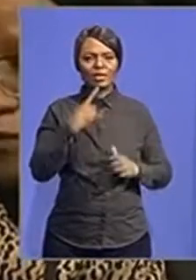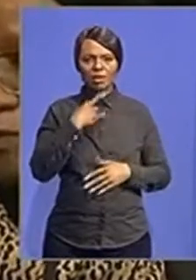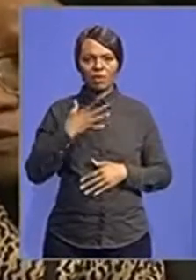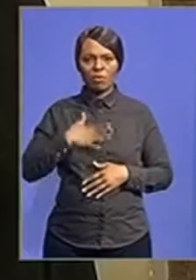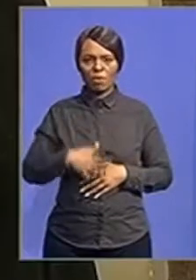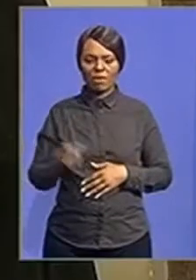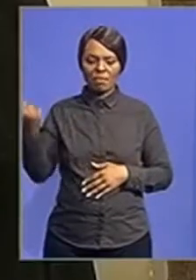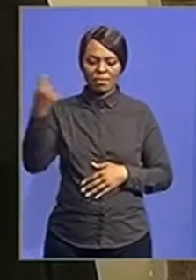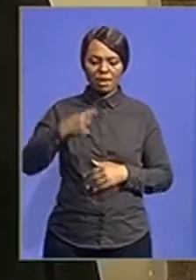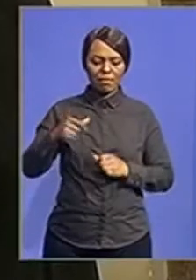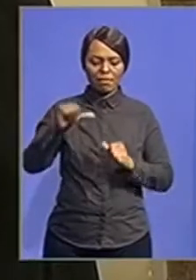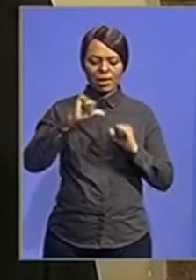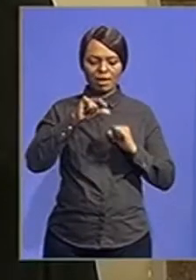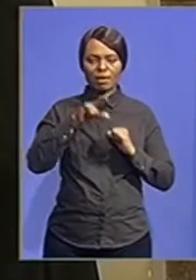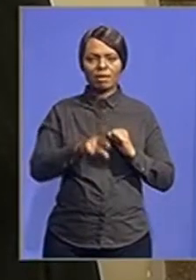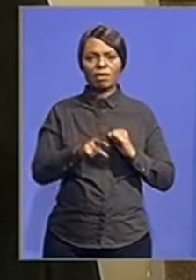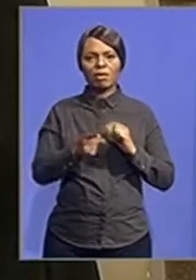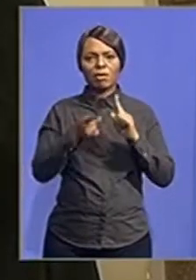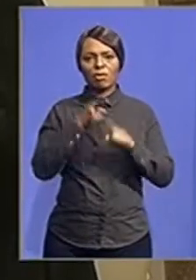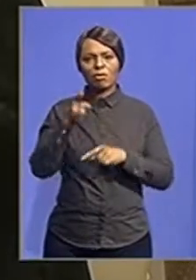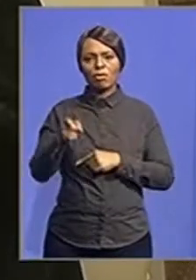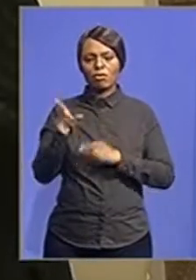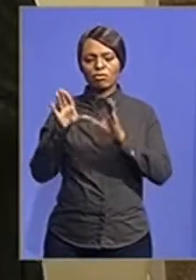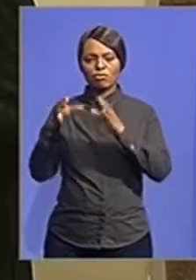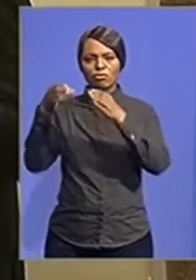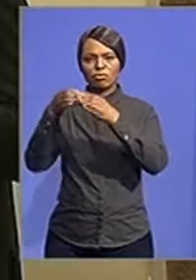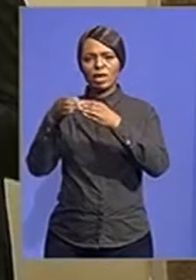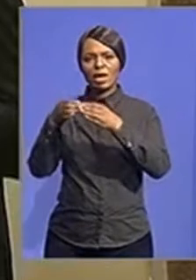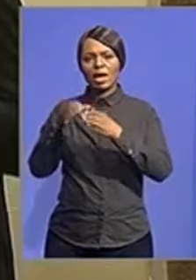tsa matlole mo go ba bosekisi jo bo ikemetseng jwa